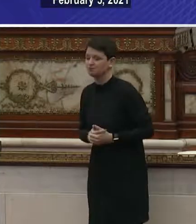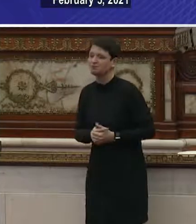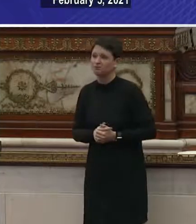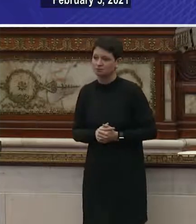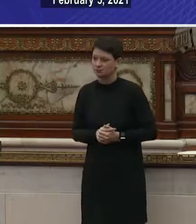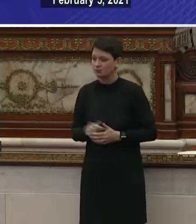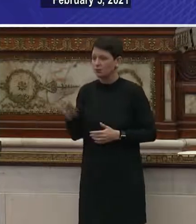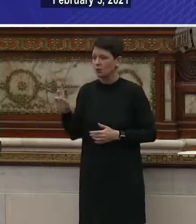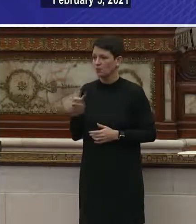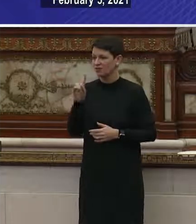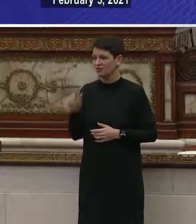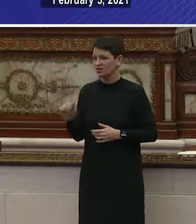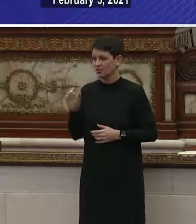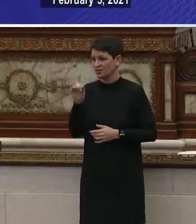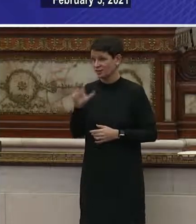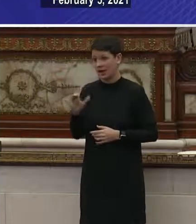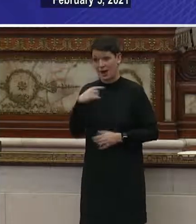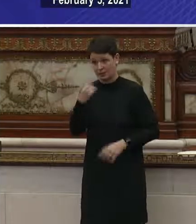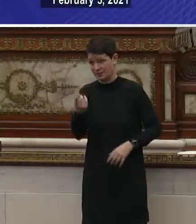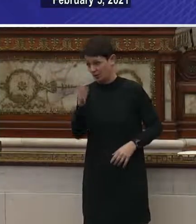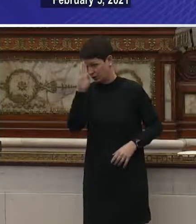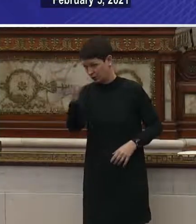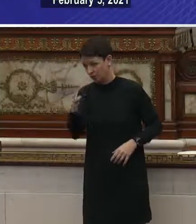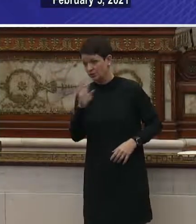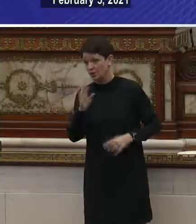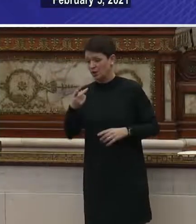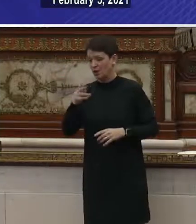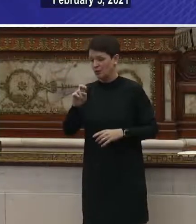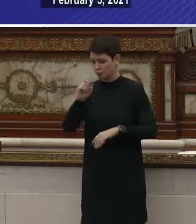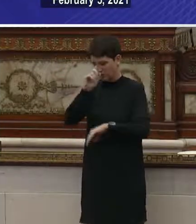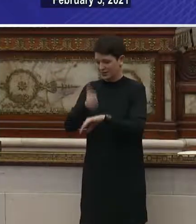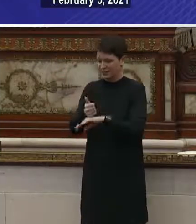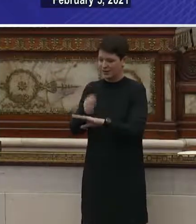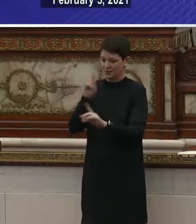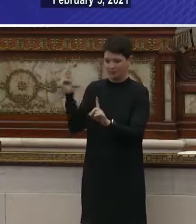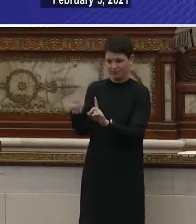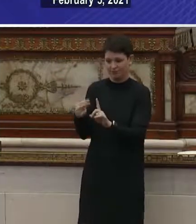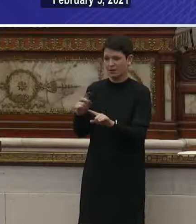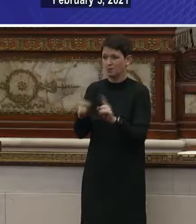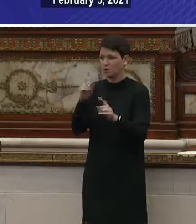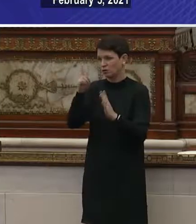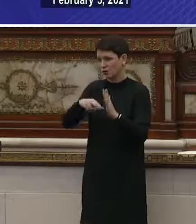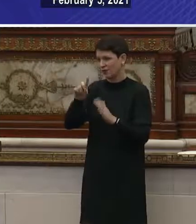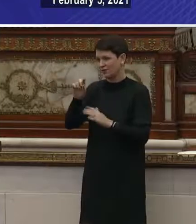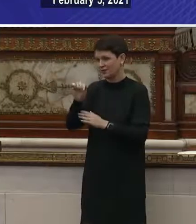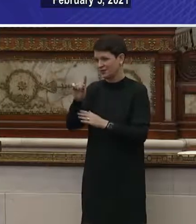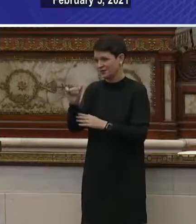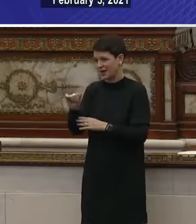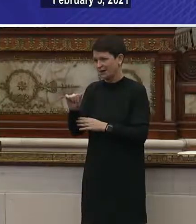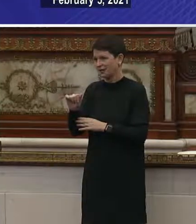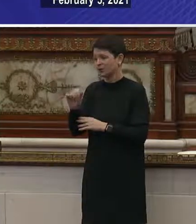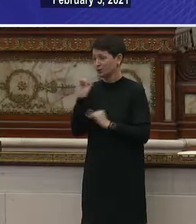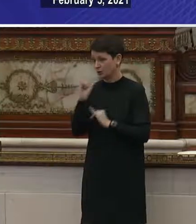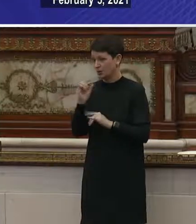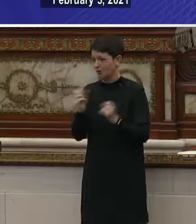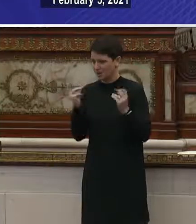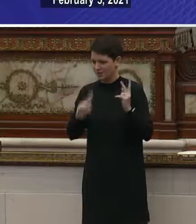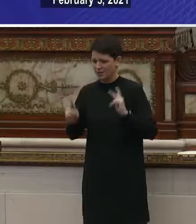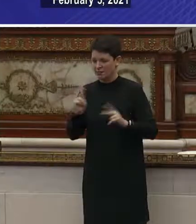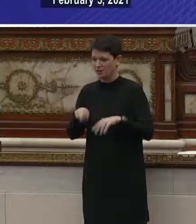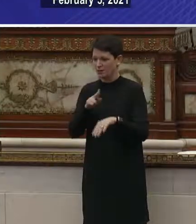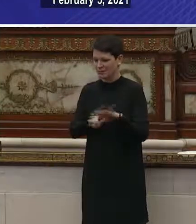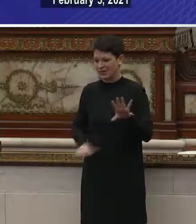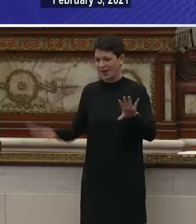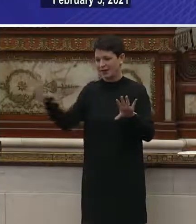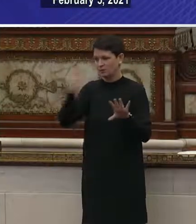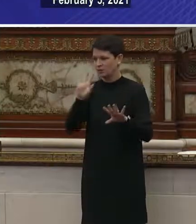West Virginia, Doc, and I'll tell you, you talk about preconceived notions. I know you've probably read the data as well. Lots of people nationally